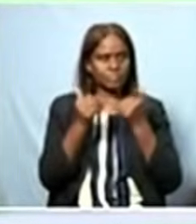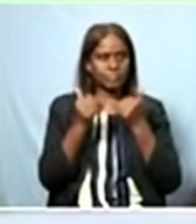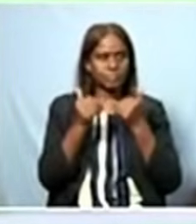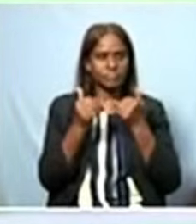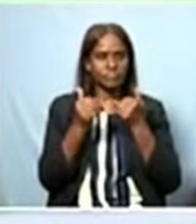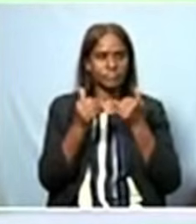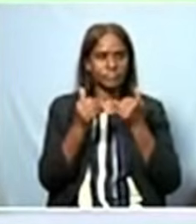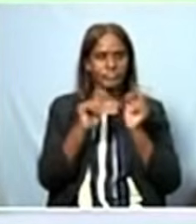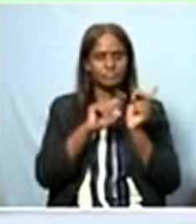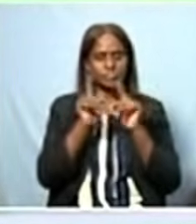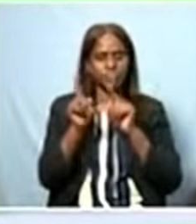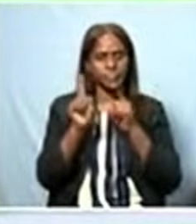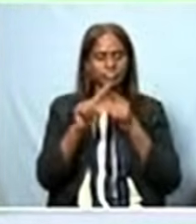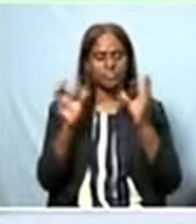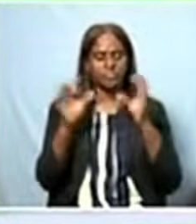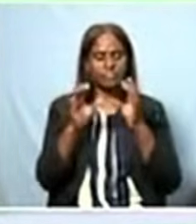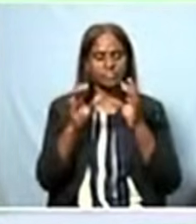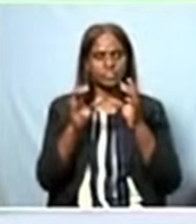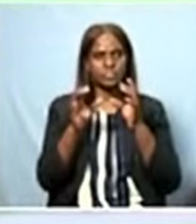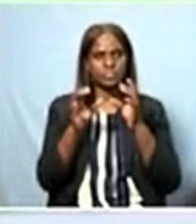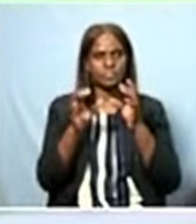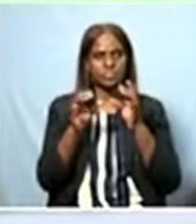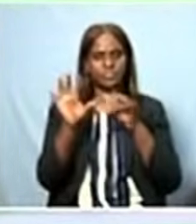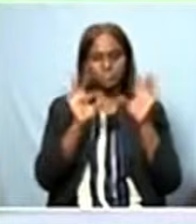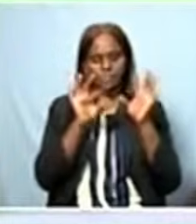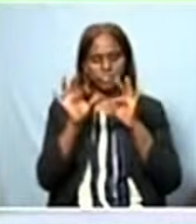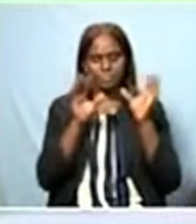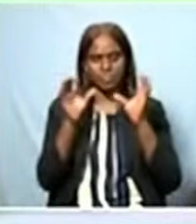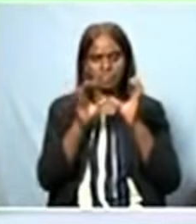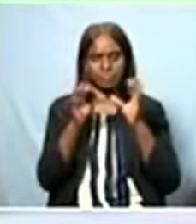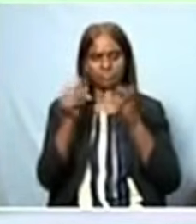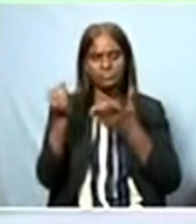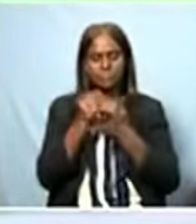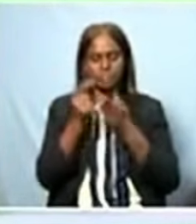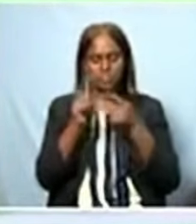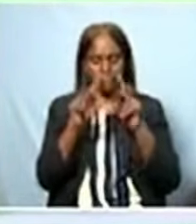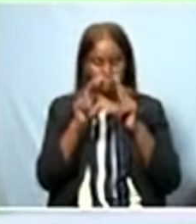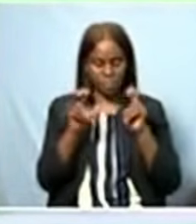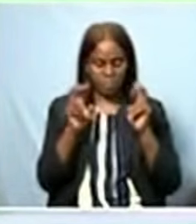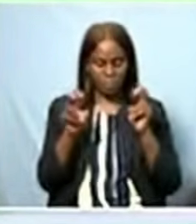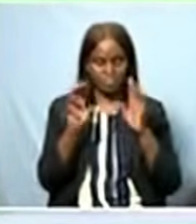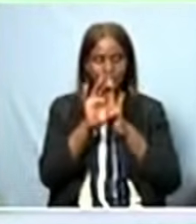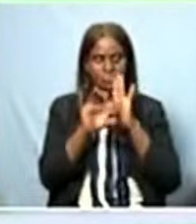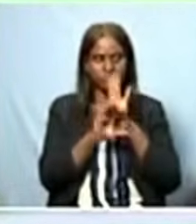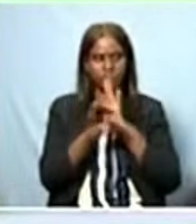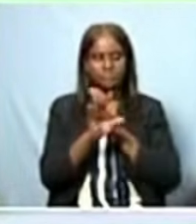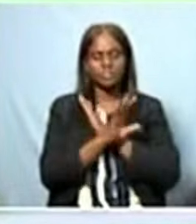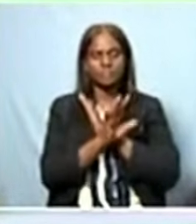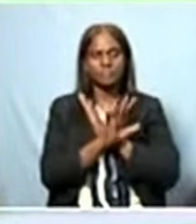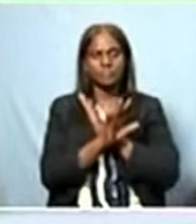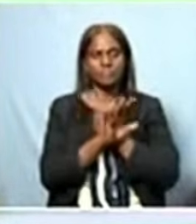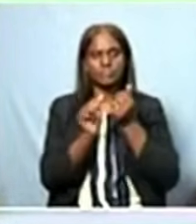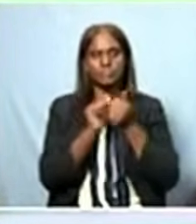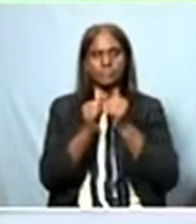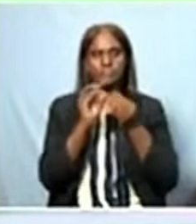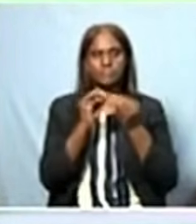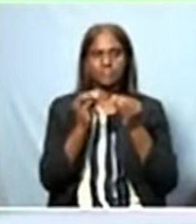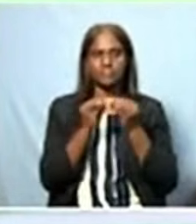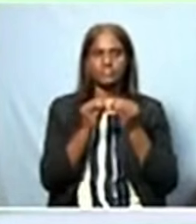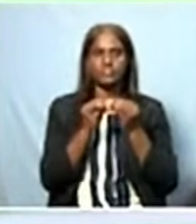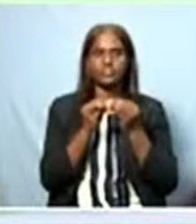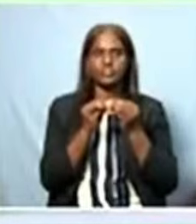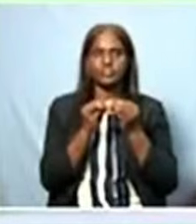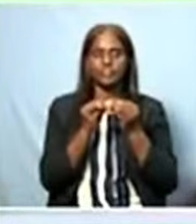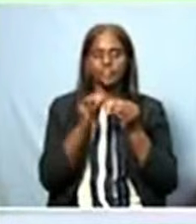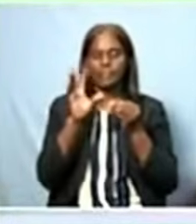we will be crossing over to the Parliamentary Select Committee appointed to scrutinize the Constitution of Zambia Amendment Bill, National Assembly